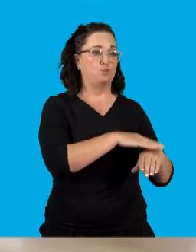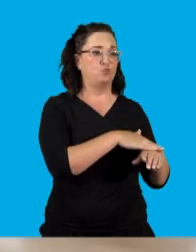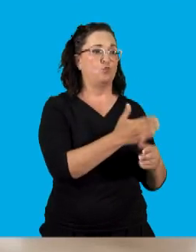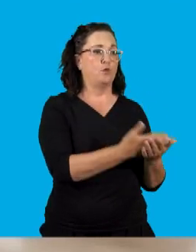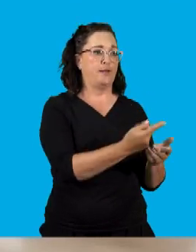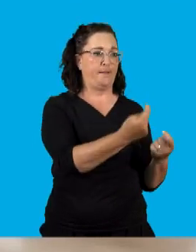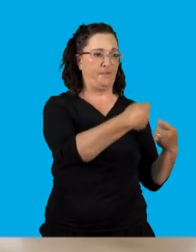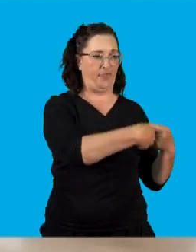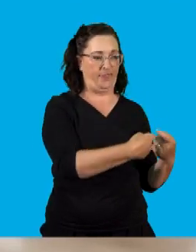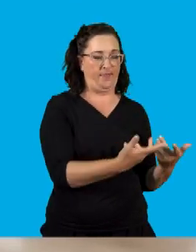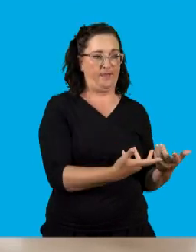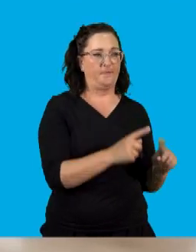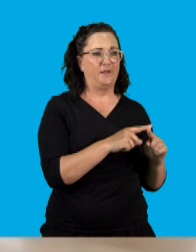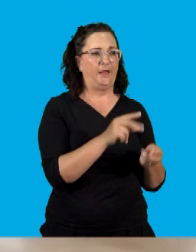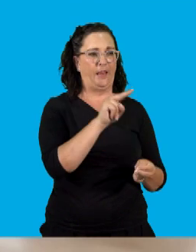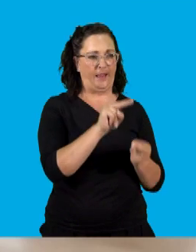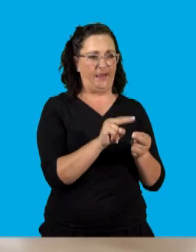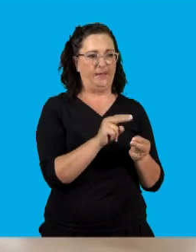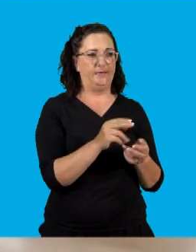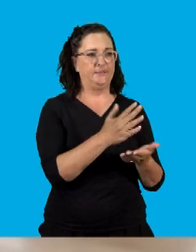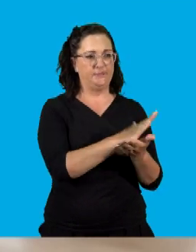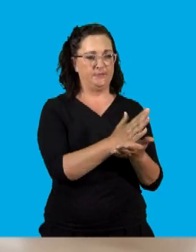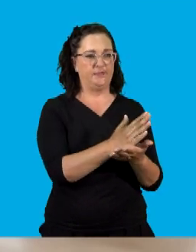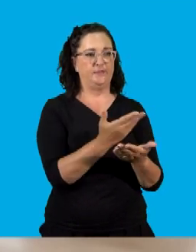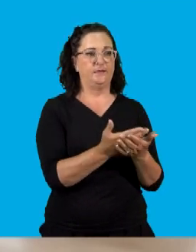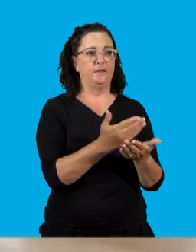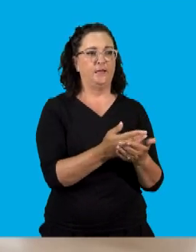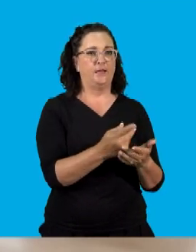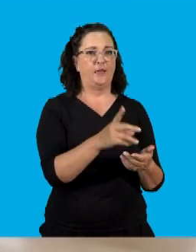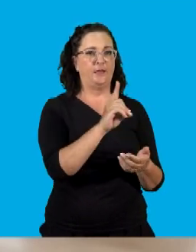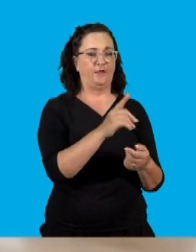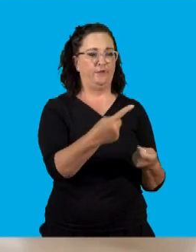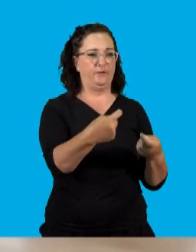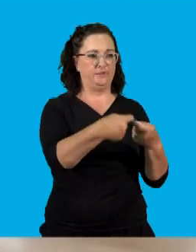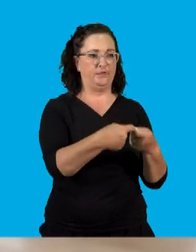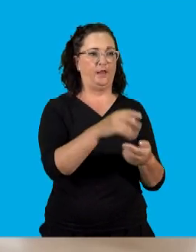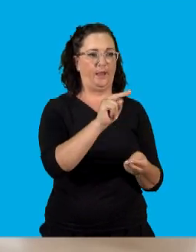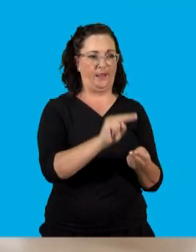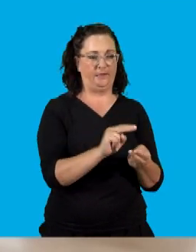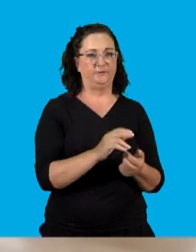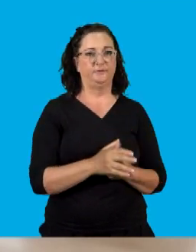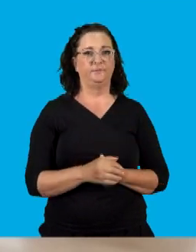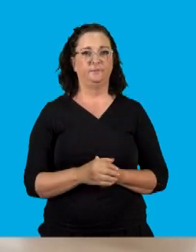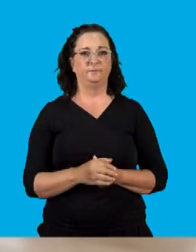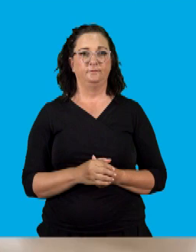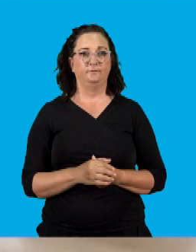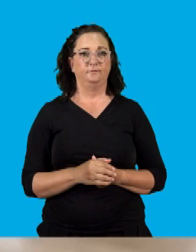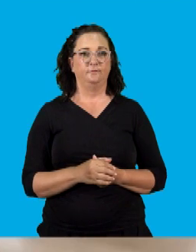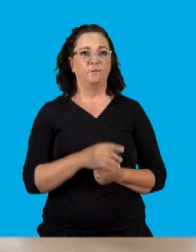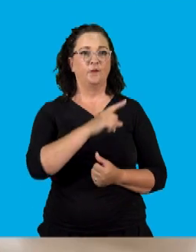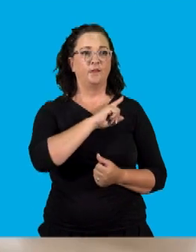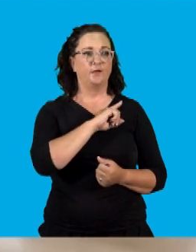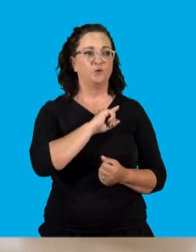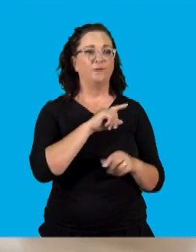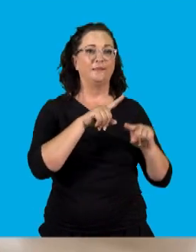dividends you are going to get. But the less shares that you have in a private company, then it simply means that the less dividends you are going to